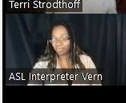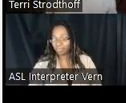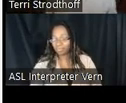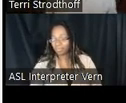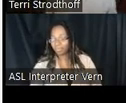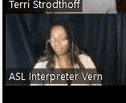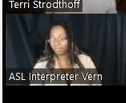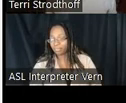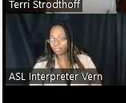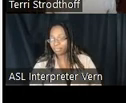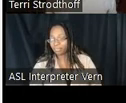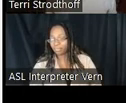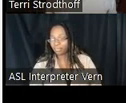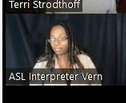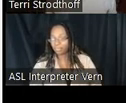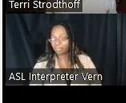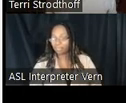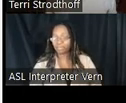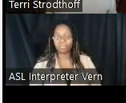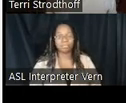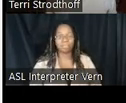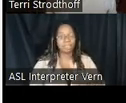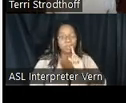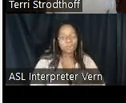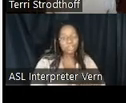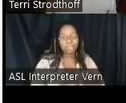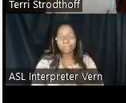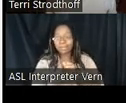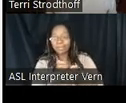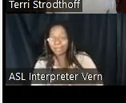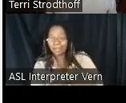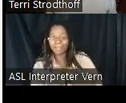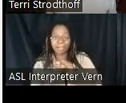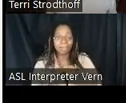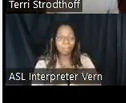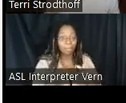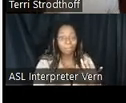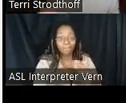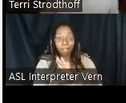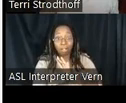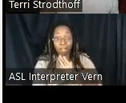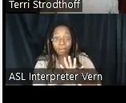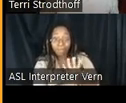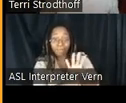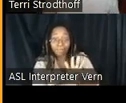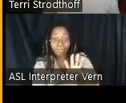It means reconnecting back to loving, lovable, capable, worthy, whole, and enough.